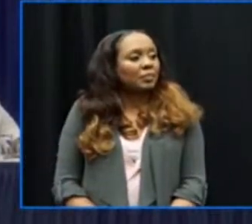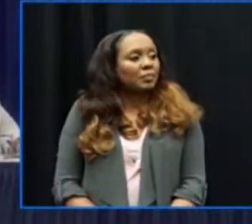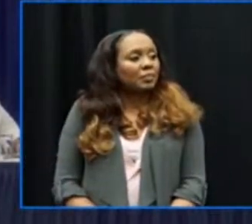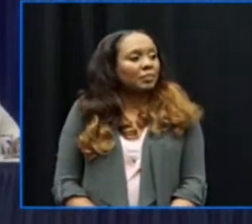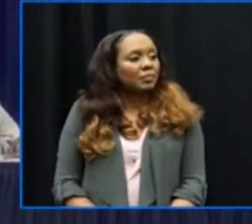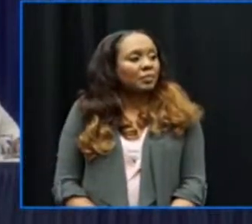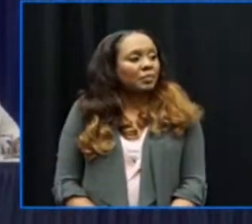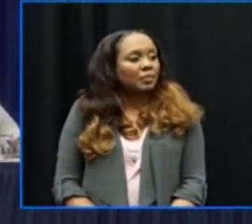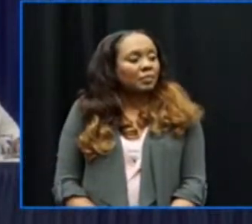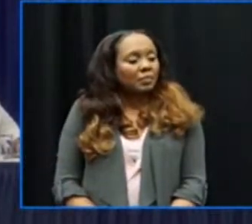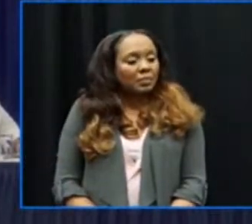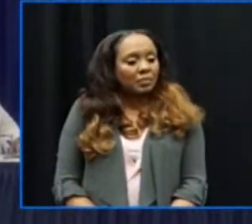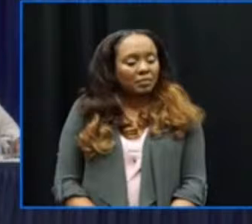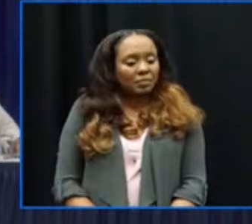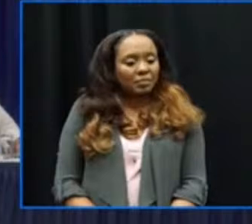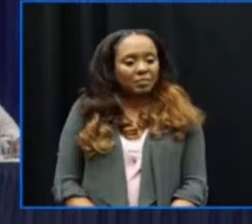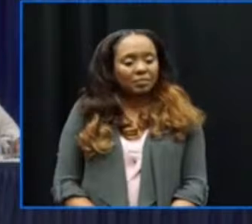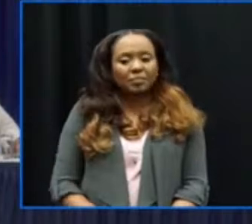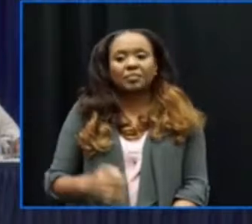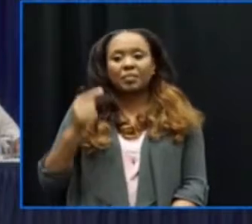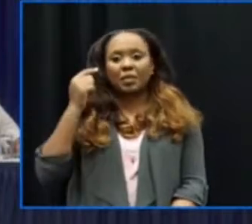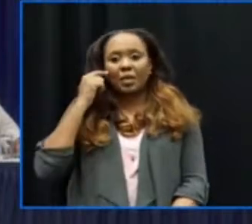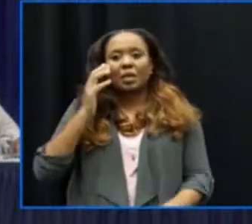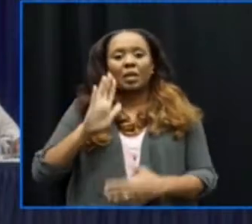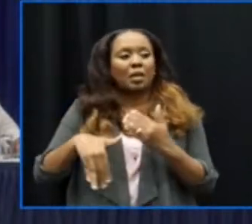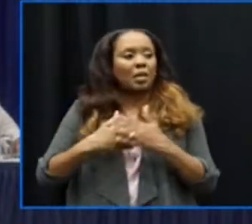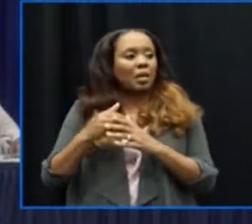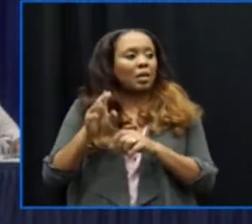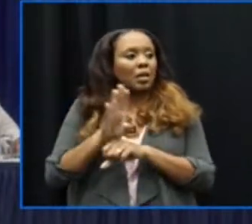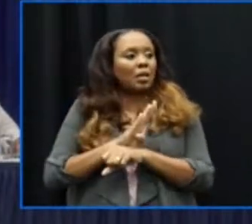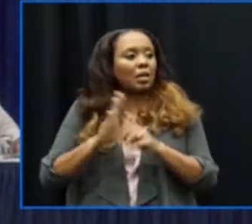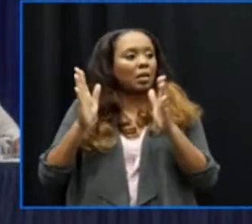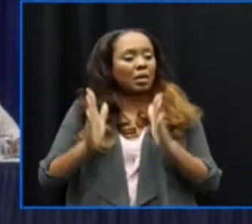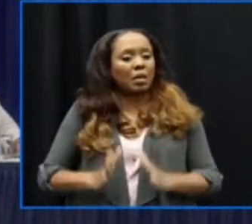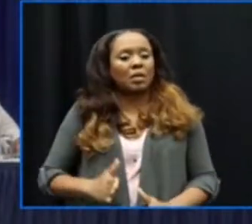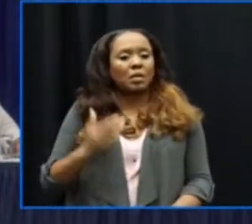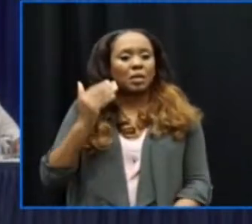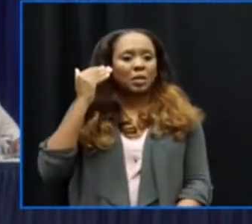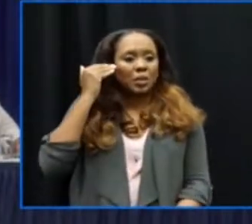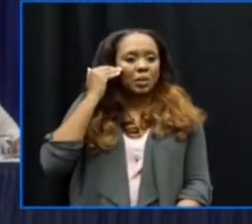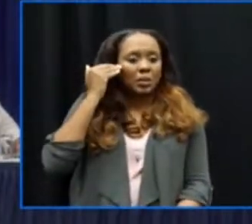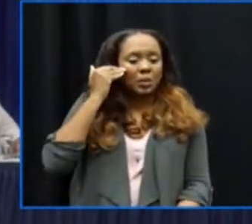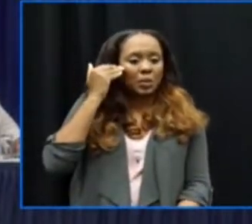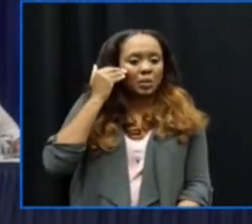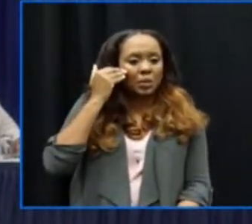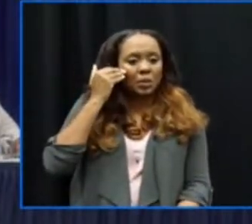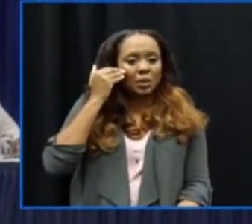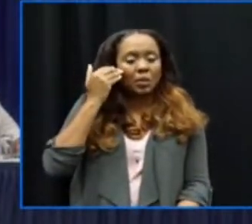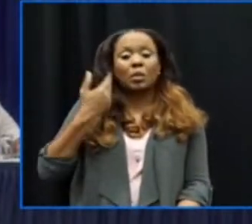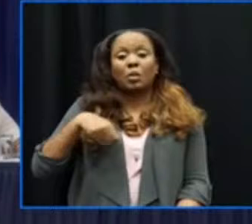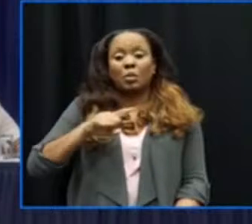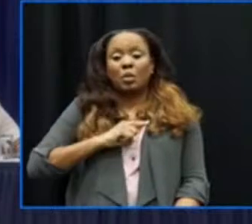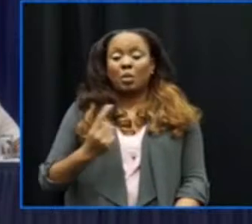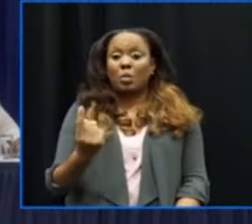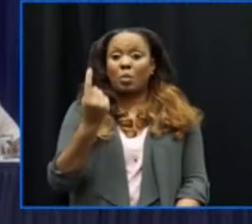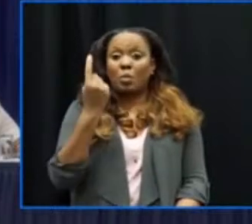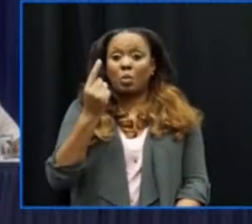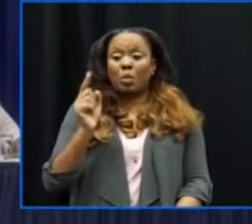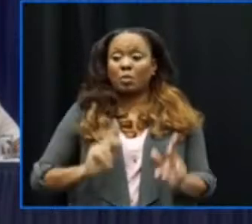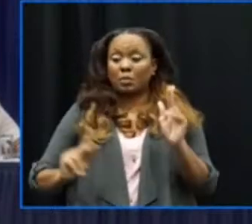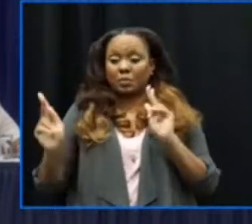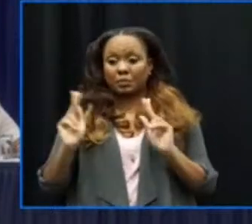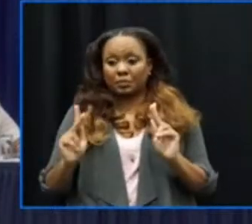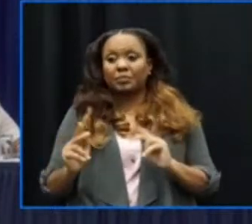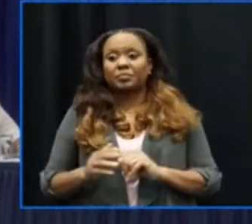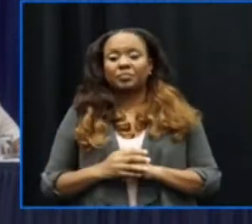know that in these matters, this government has been very clear that we are one nation, and therefore